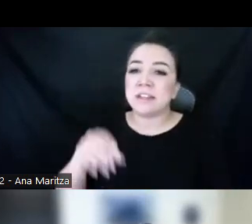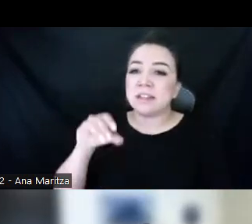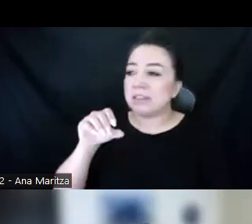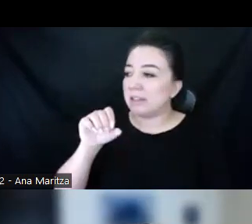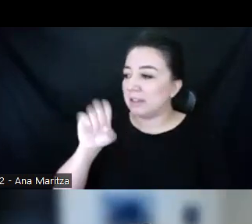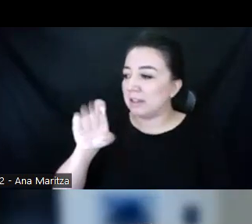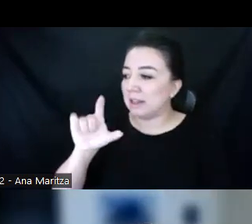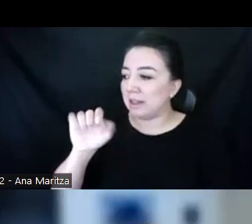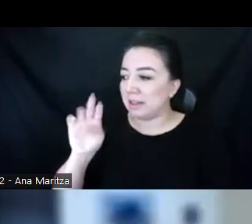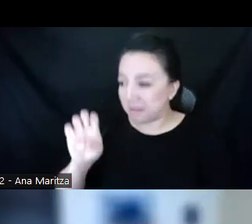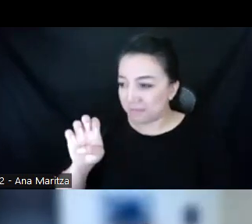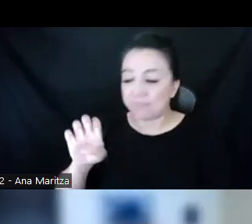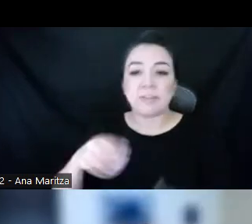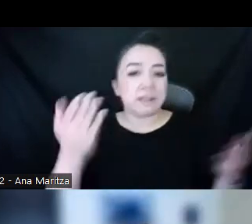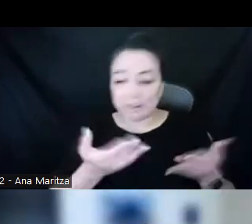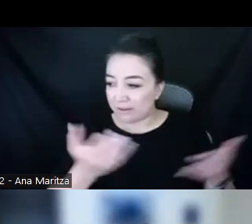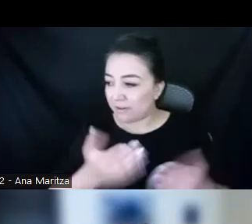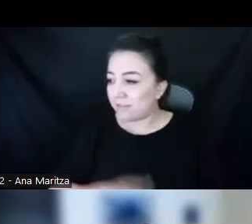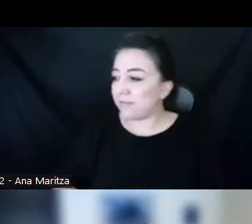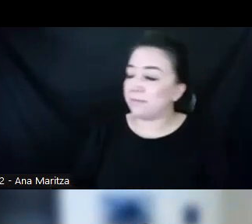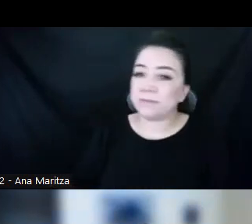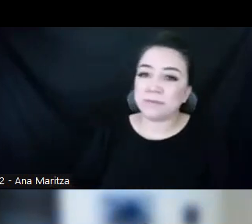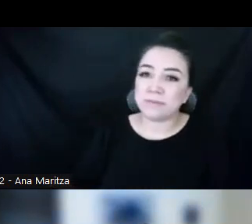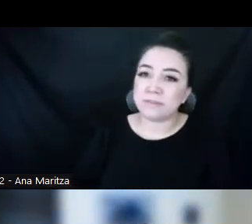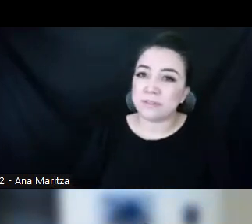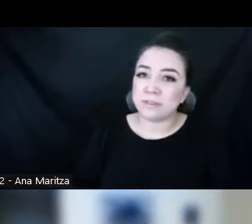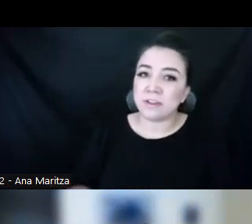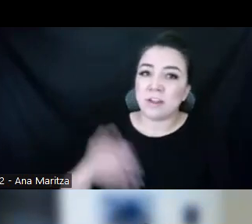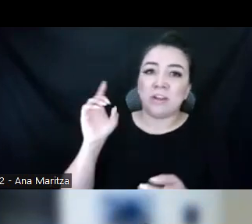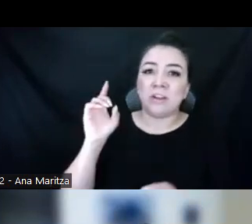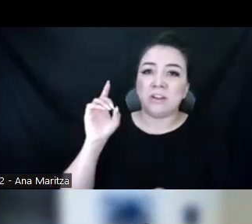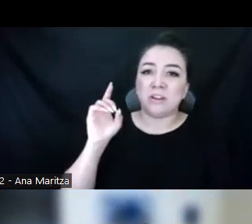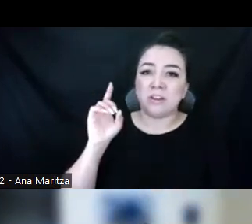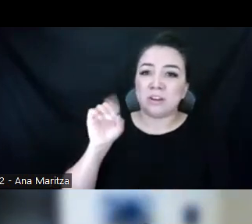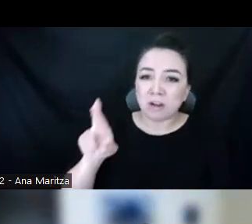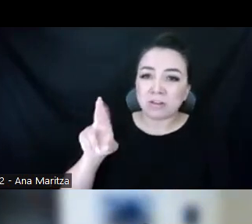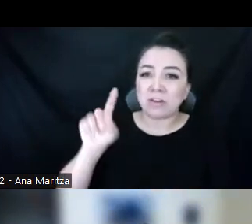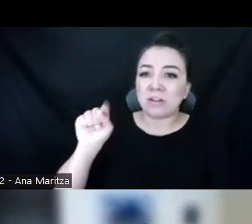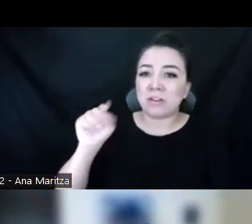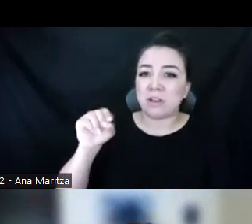Regalia Here. and Dr. Thompson.